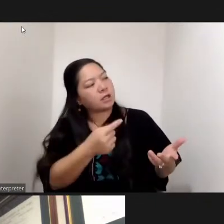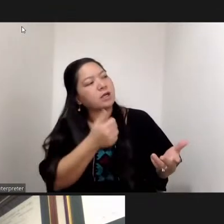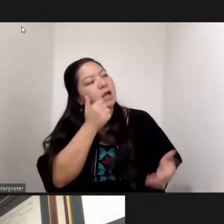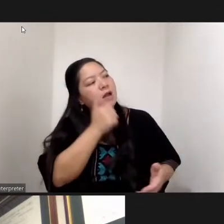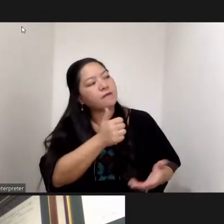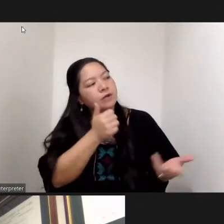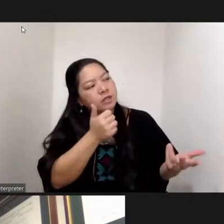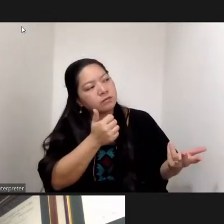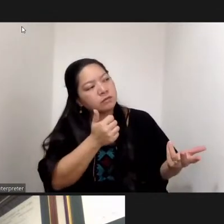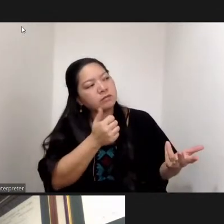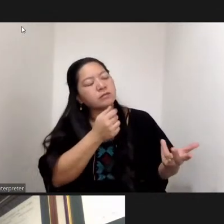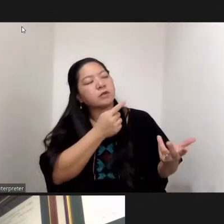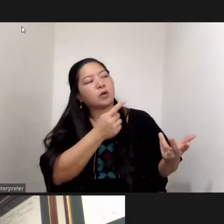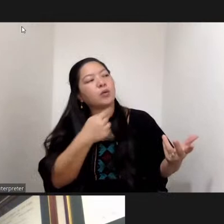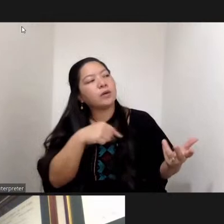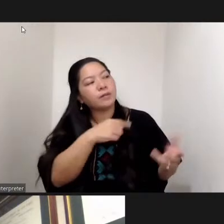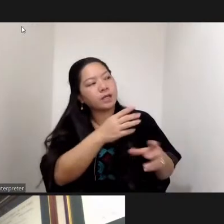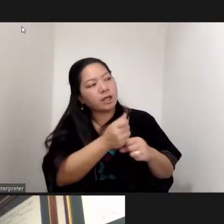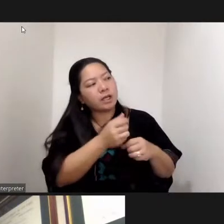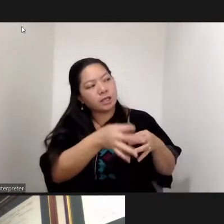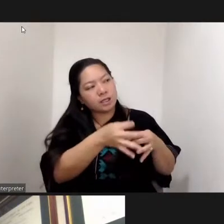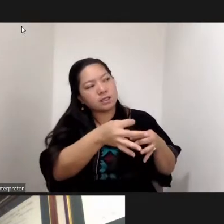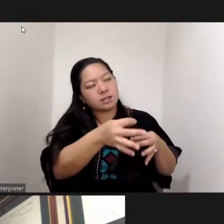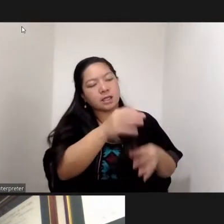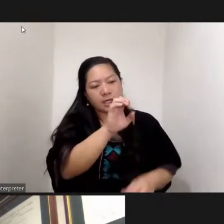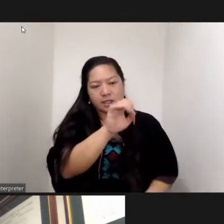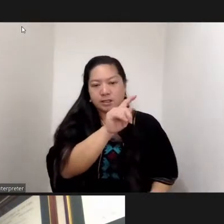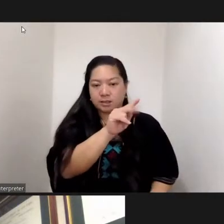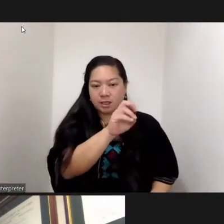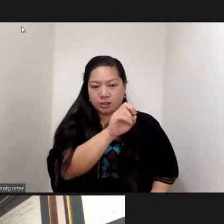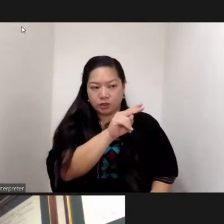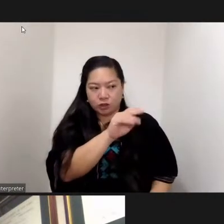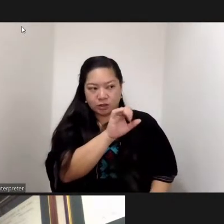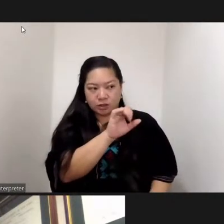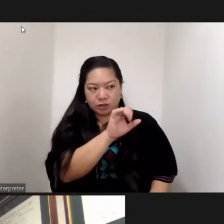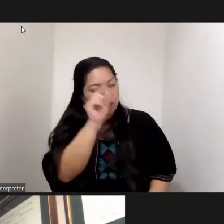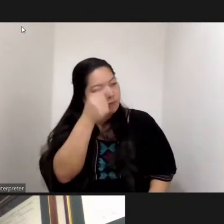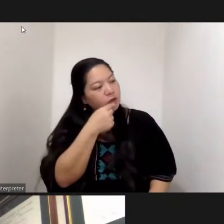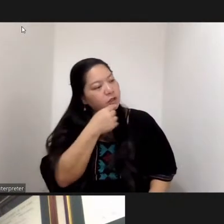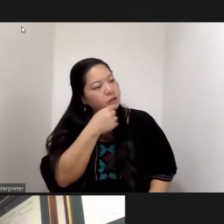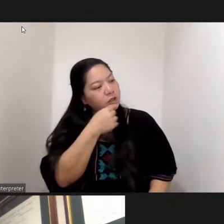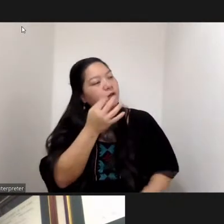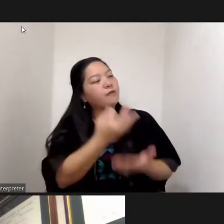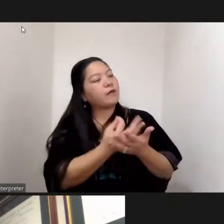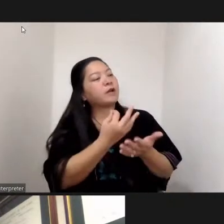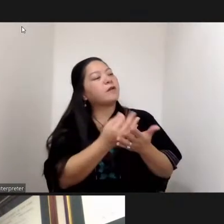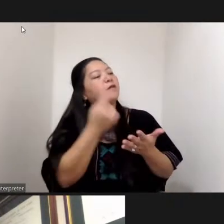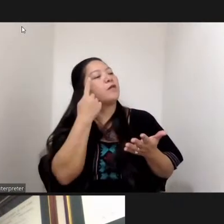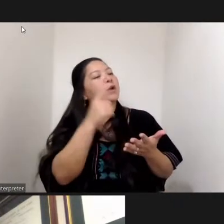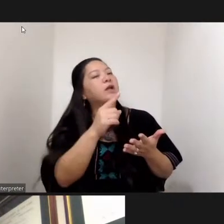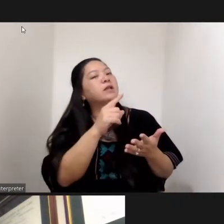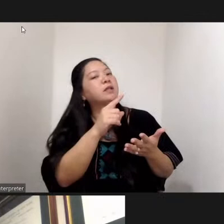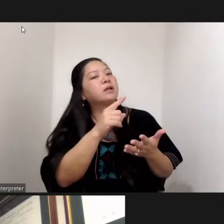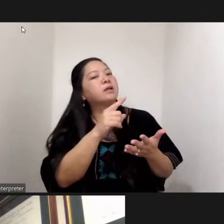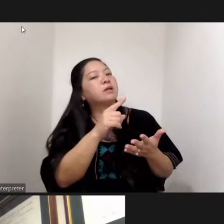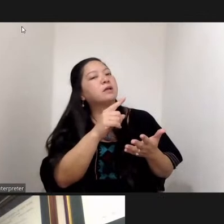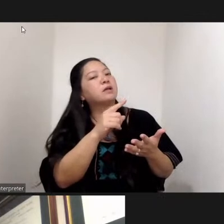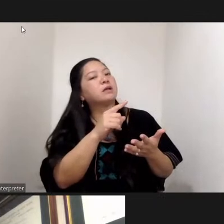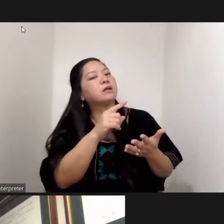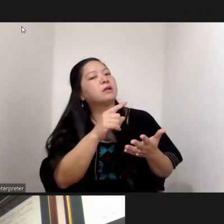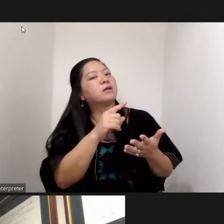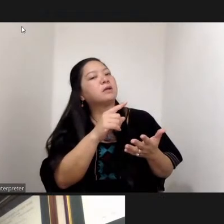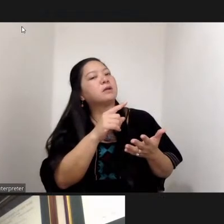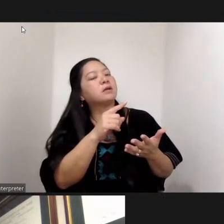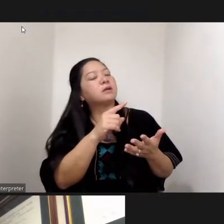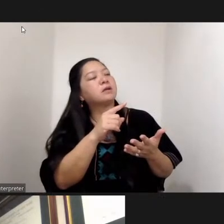we've been getting extensions for the funding for the National Guard. That's really triggered, I think, if